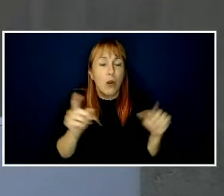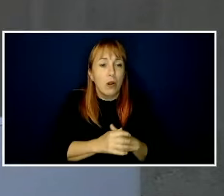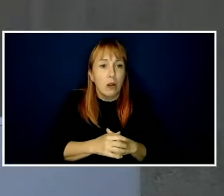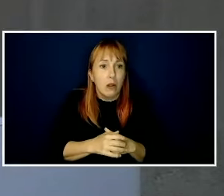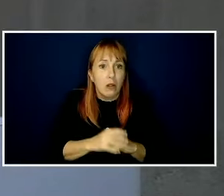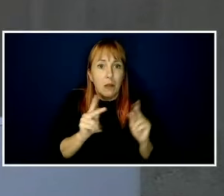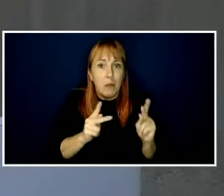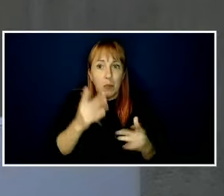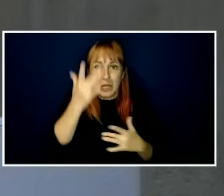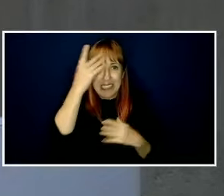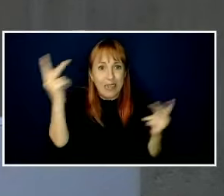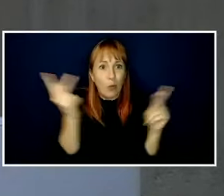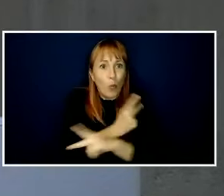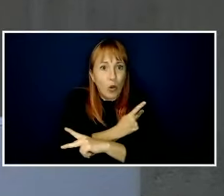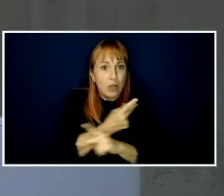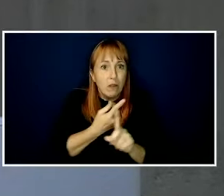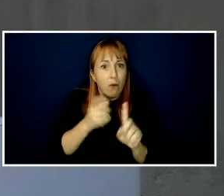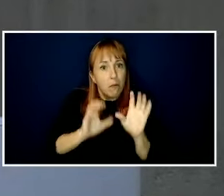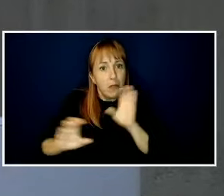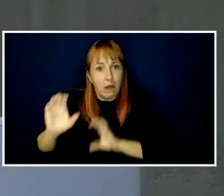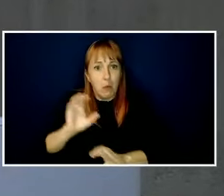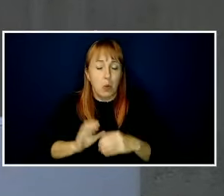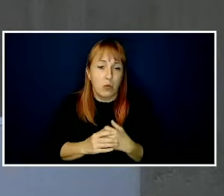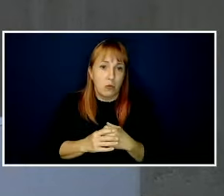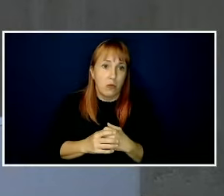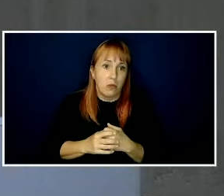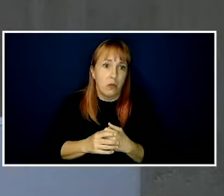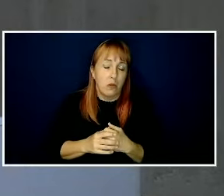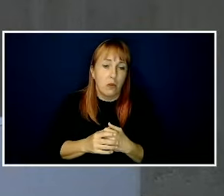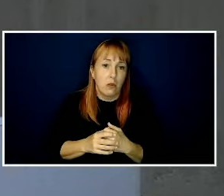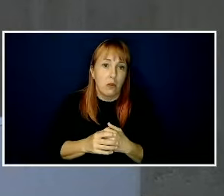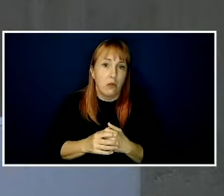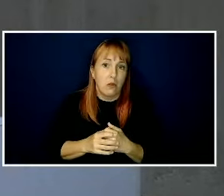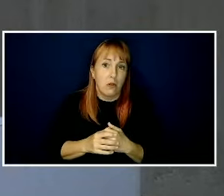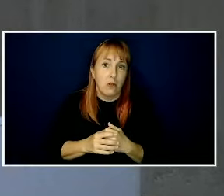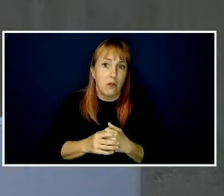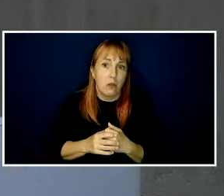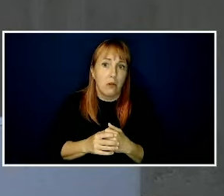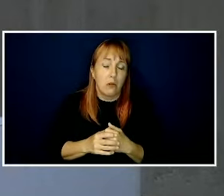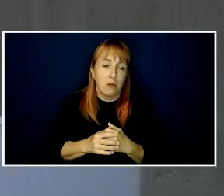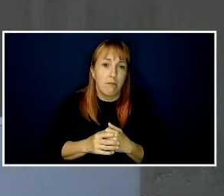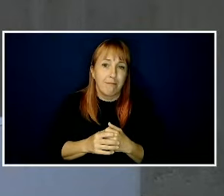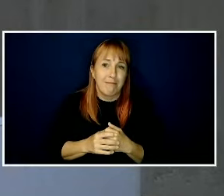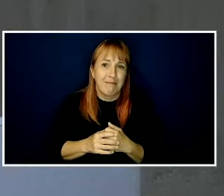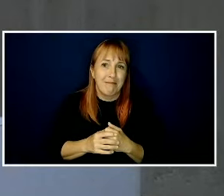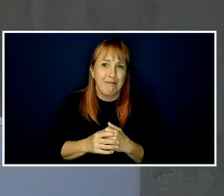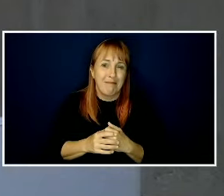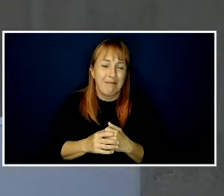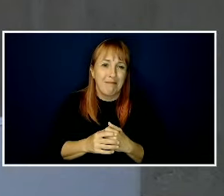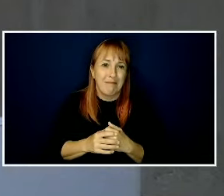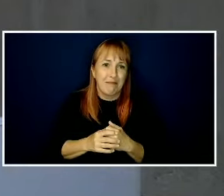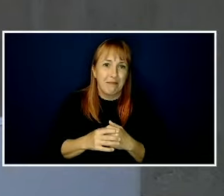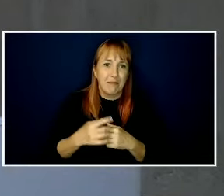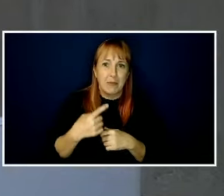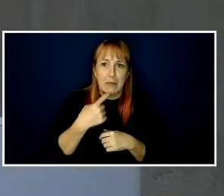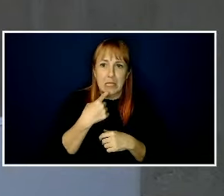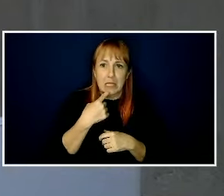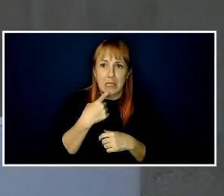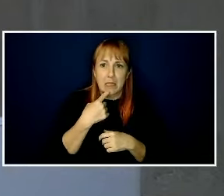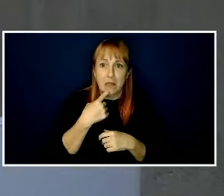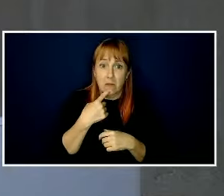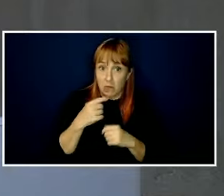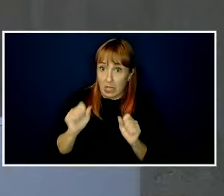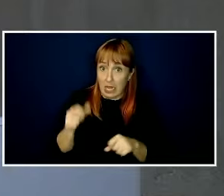people sick, and it states in the bag that the